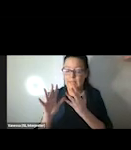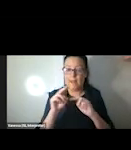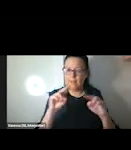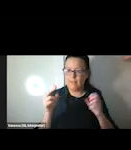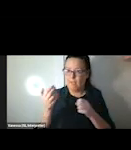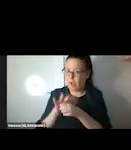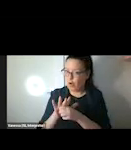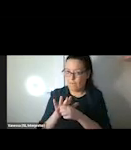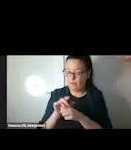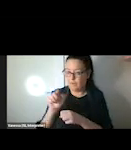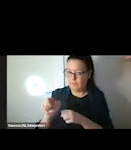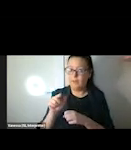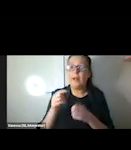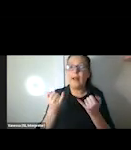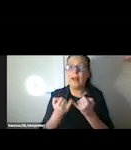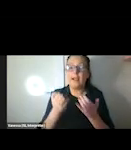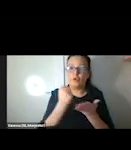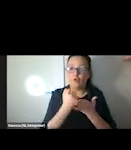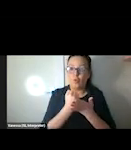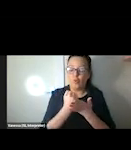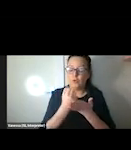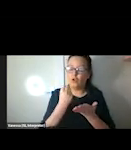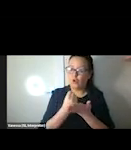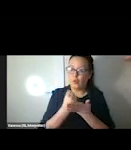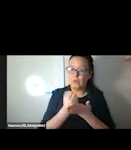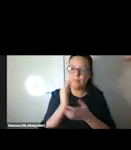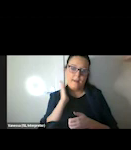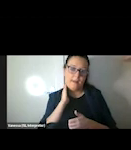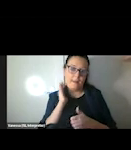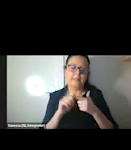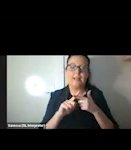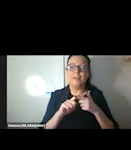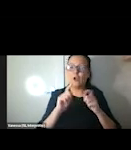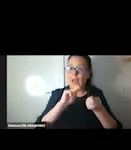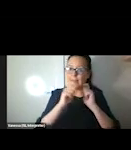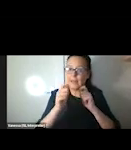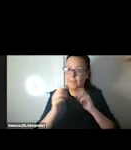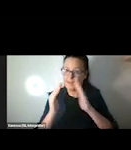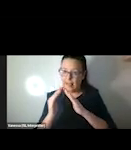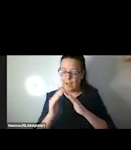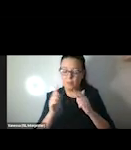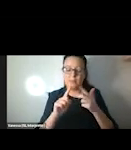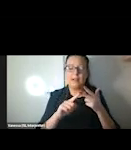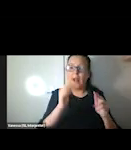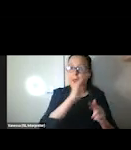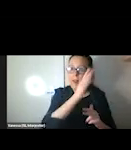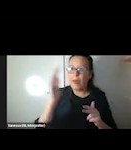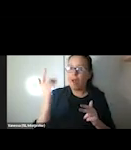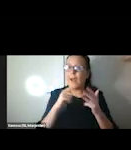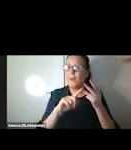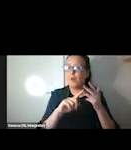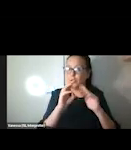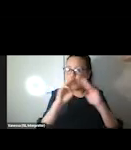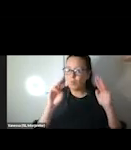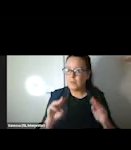include student accommodation, adaptable housing, libraries, museums, heritage buildings, gyms, swimming